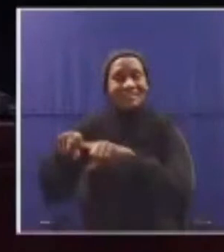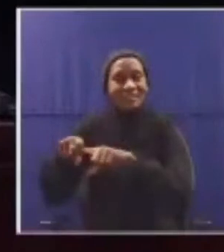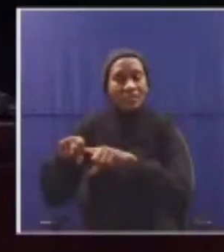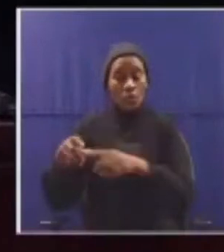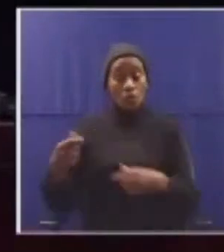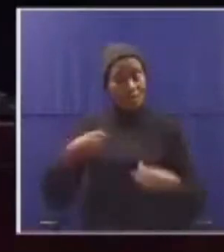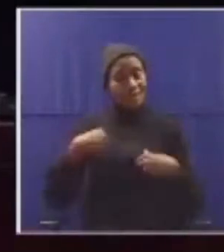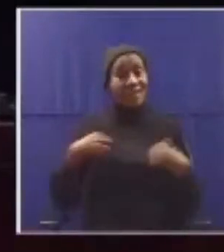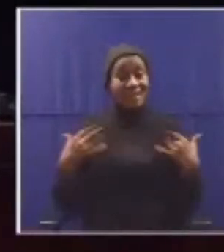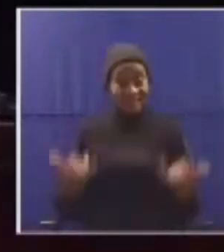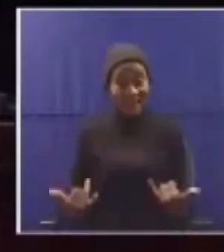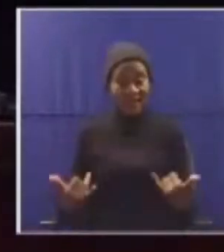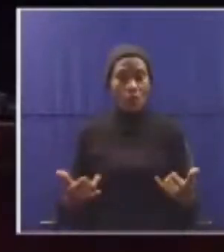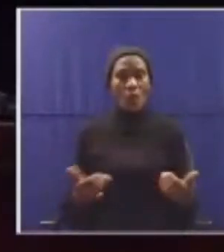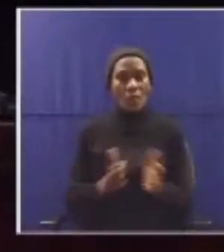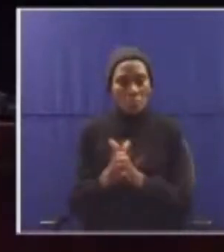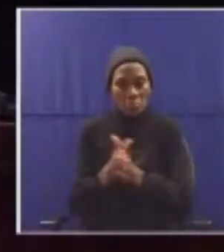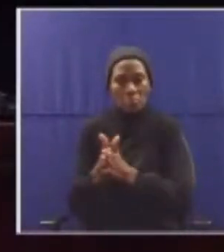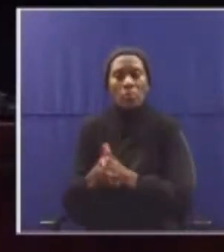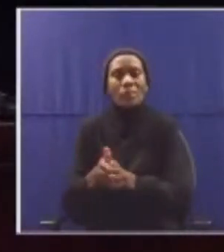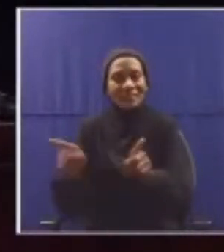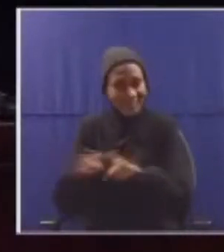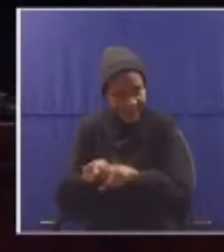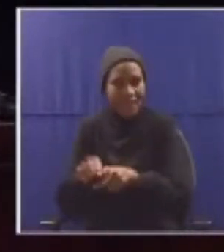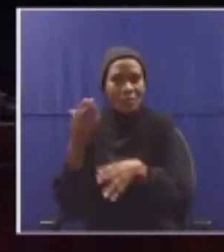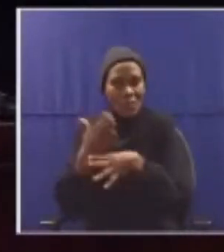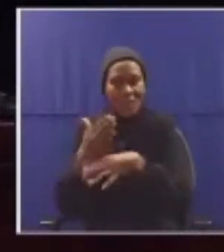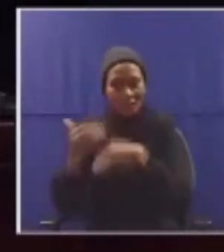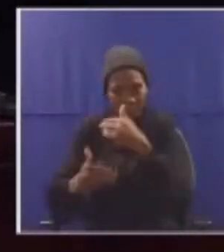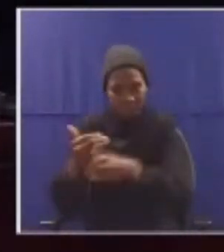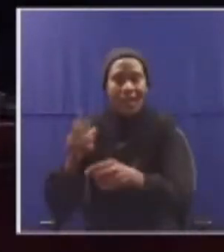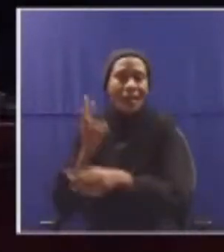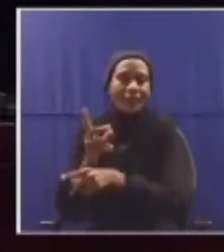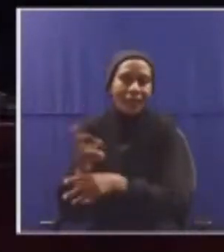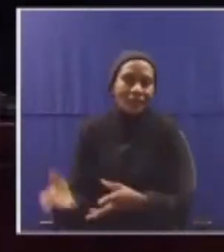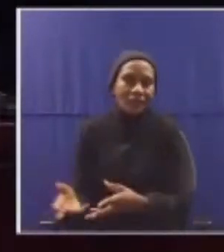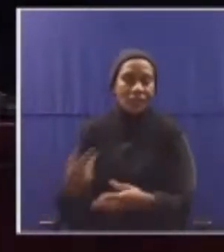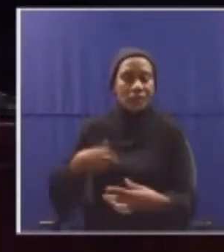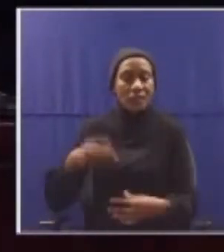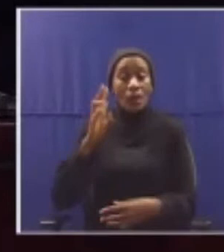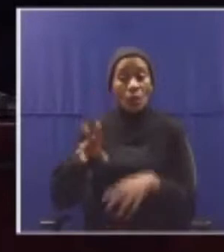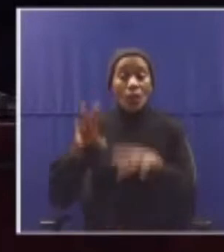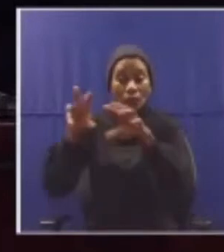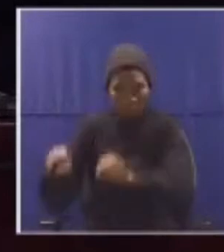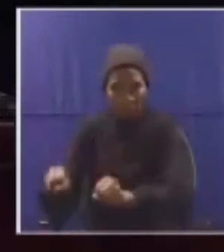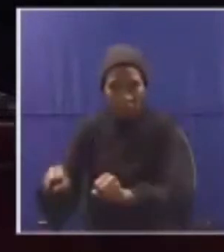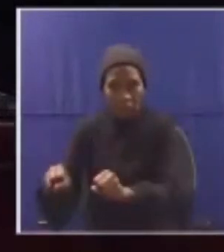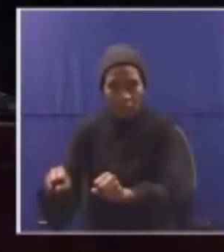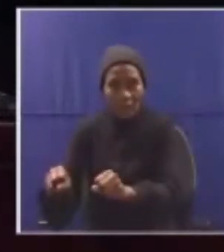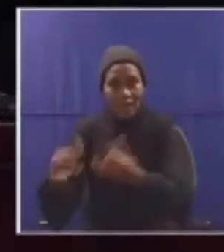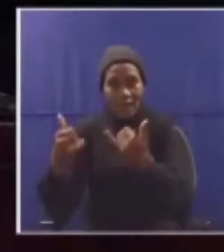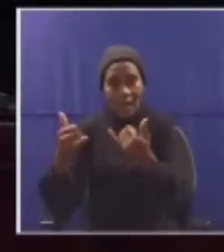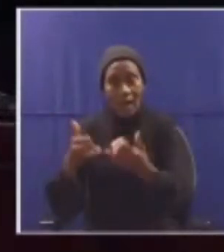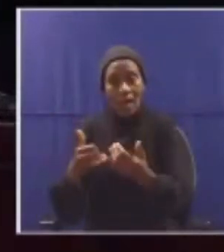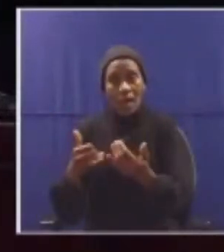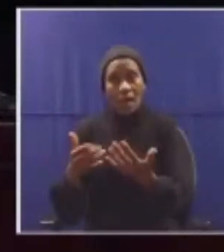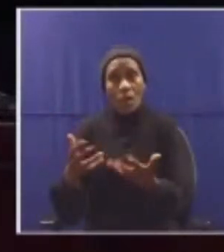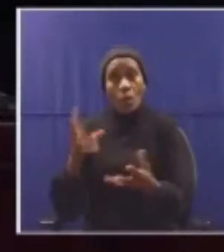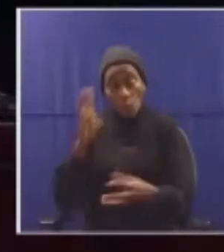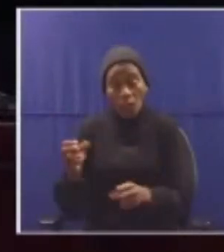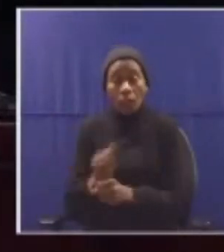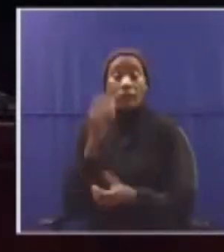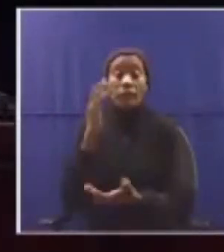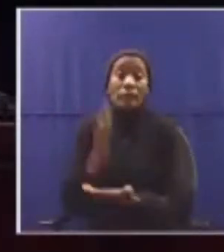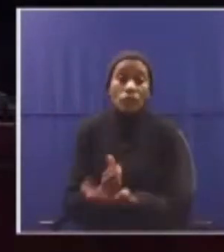reviving those initiatives now, and I will take over from where he left to make sure that